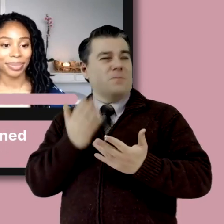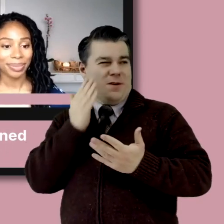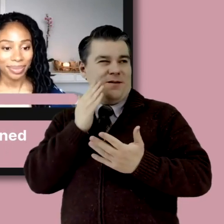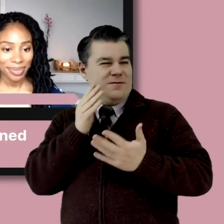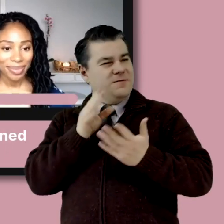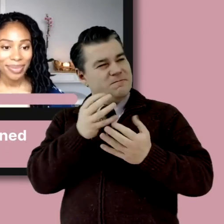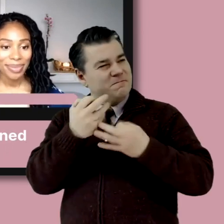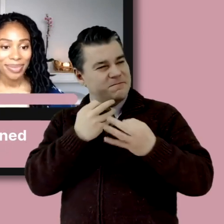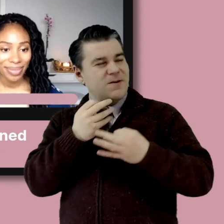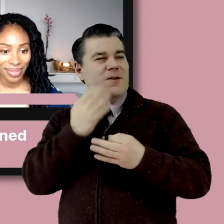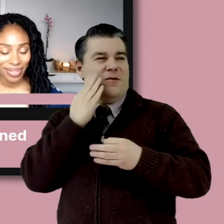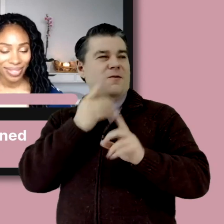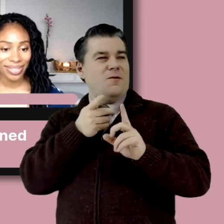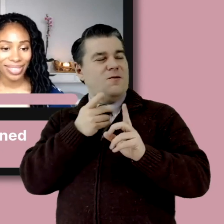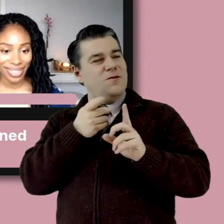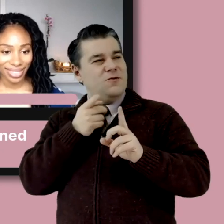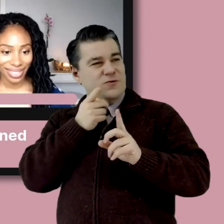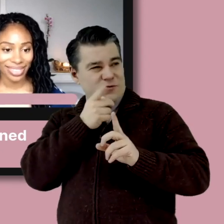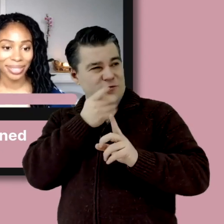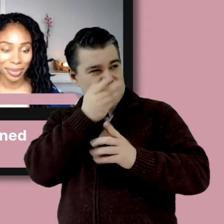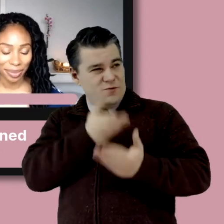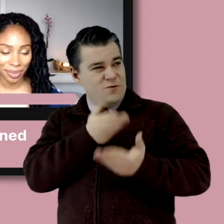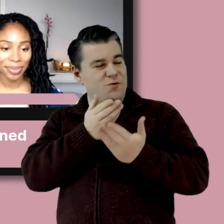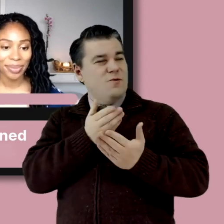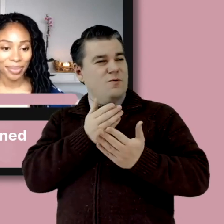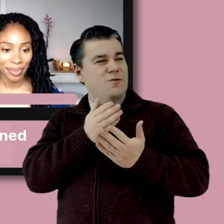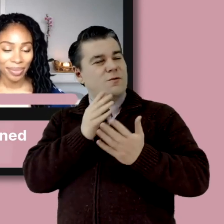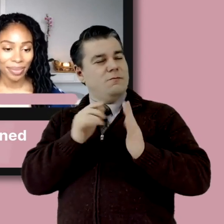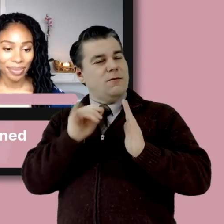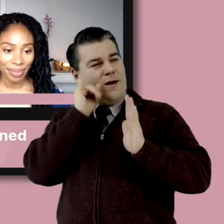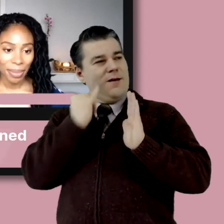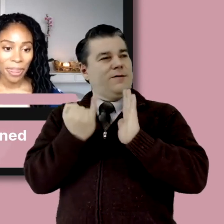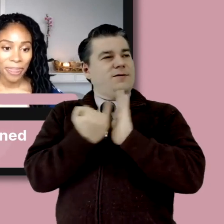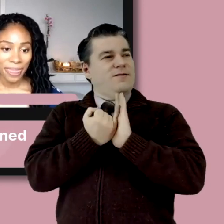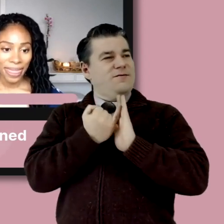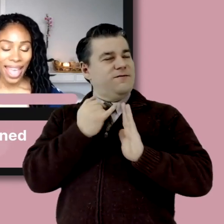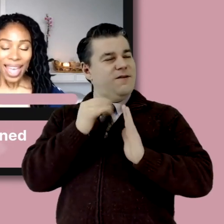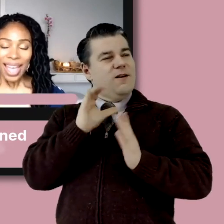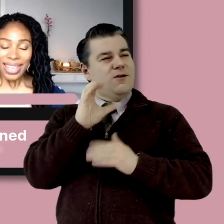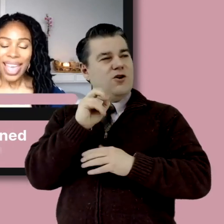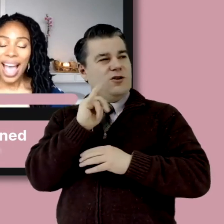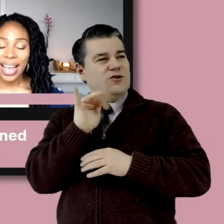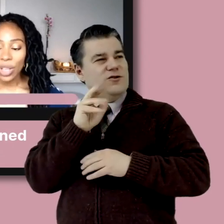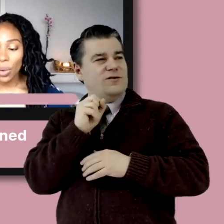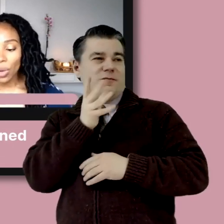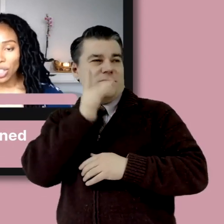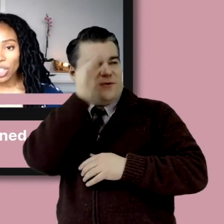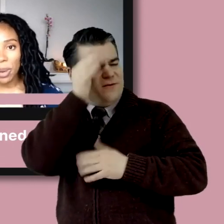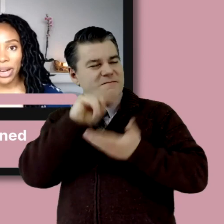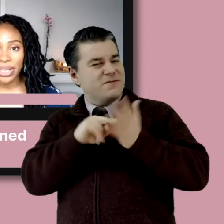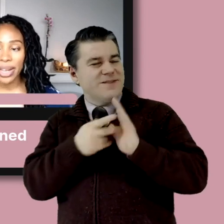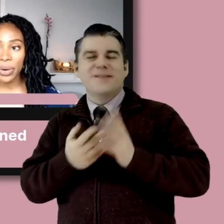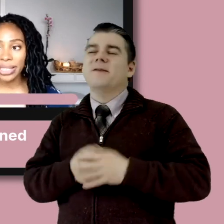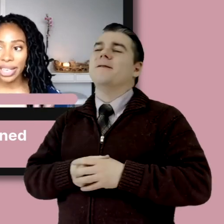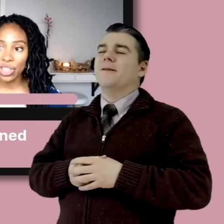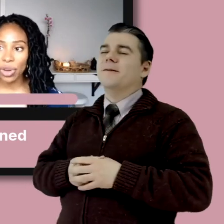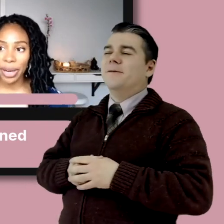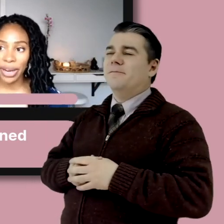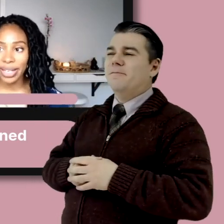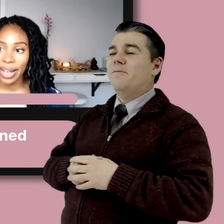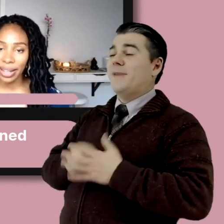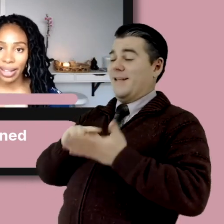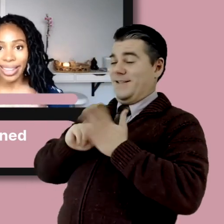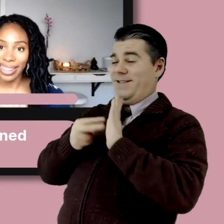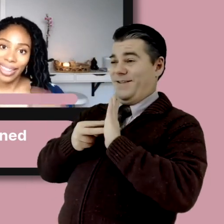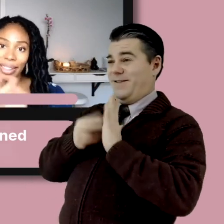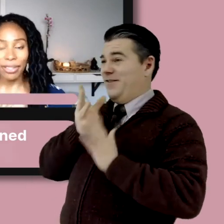you that you identify as a conscious parent. Could you tell us what that is? Yeah, so conscious parenting or intentional